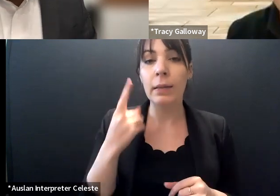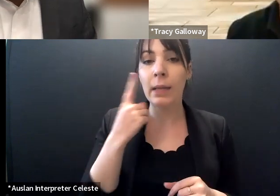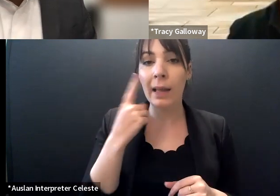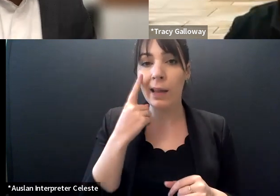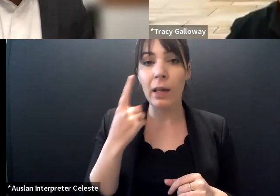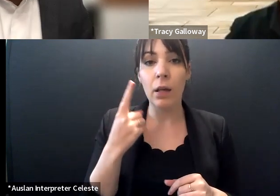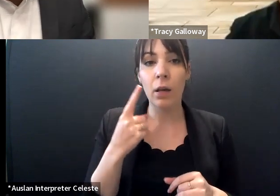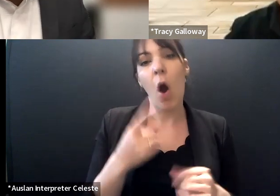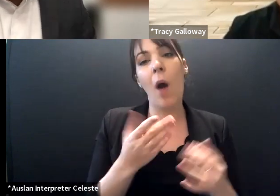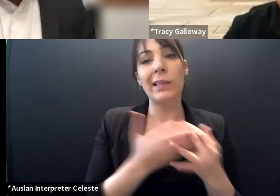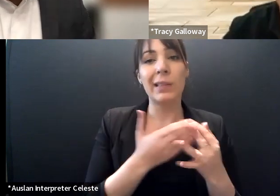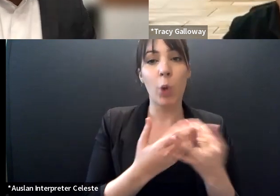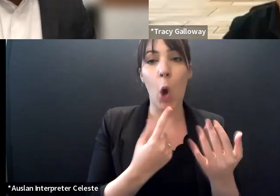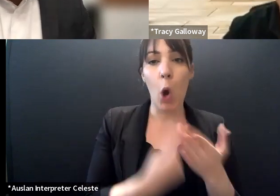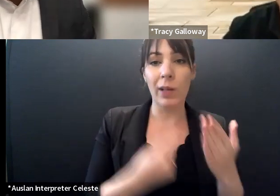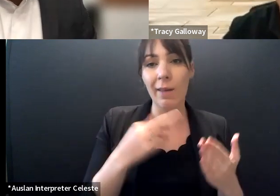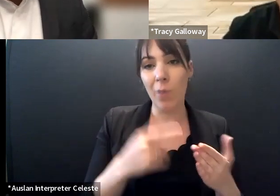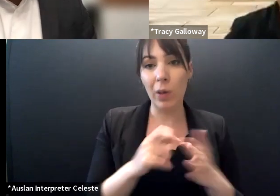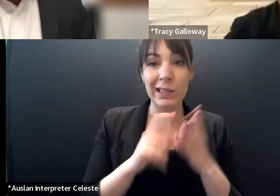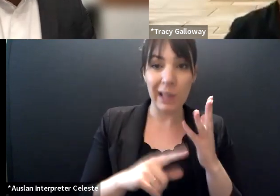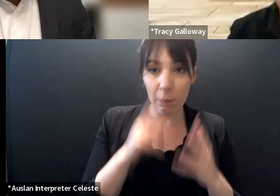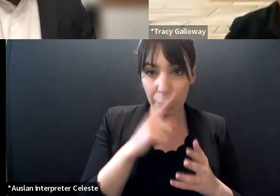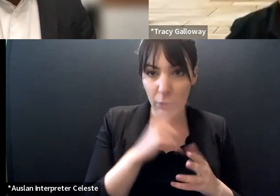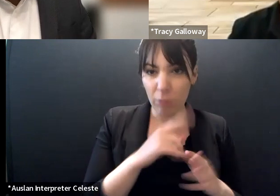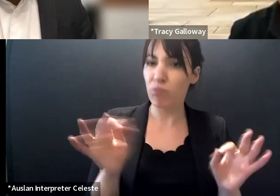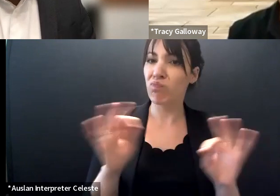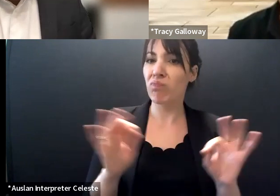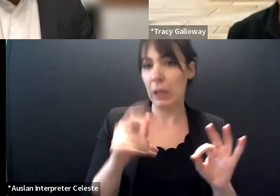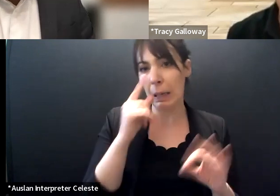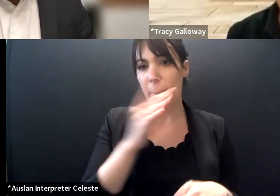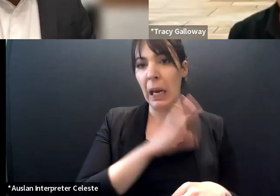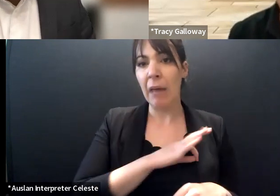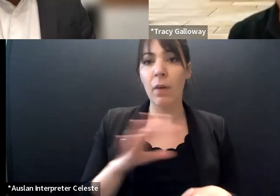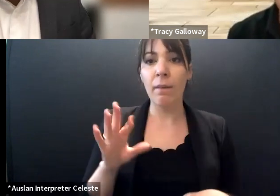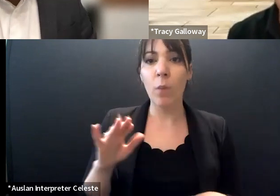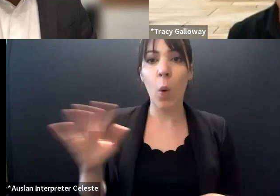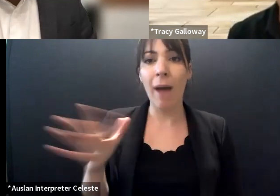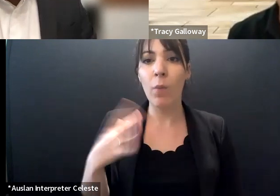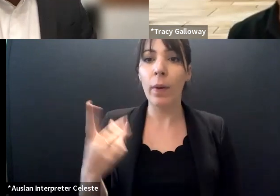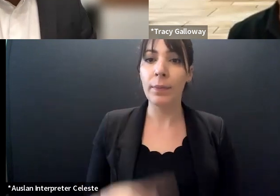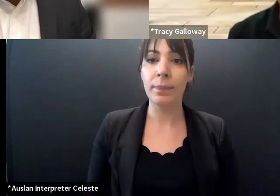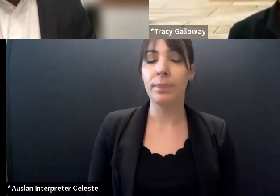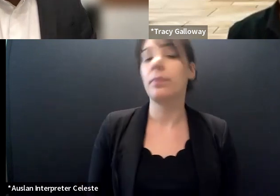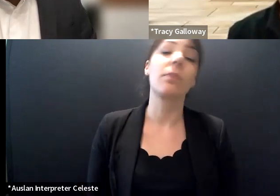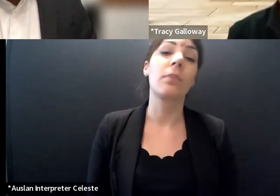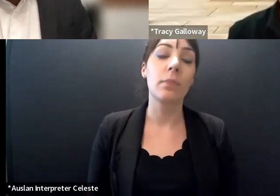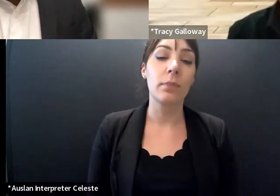universally in how they interact and how they engage with content, and especially digital content.